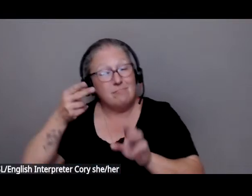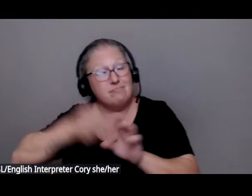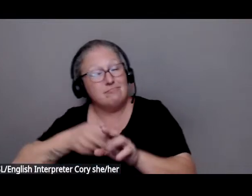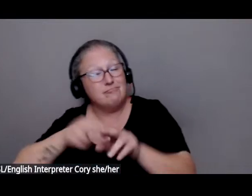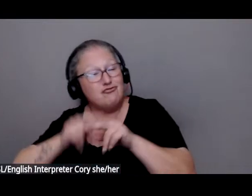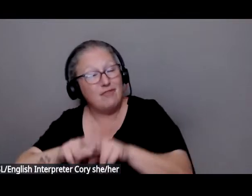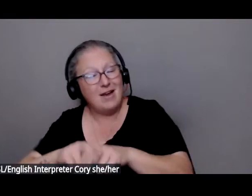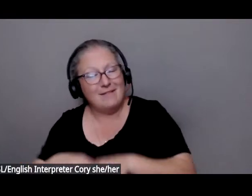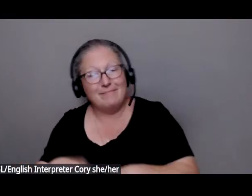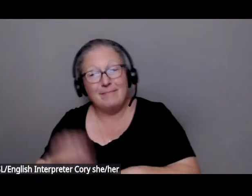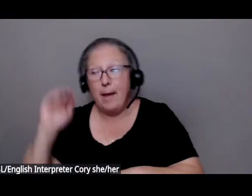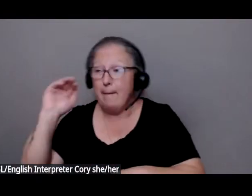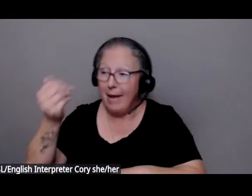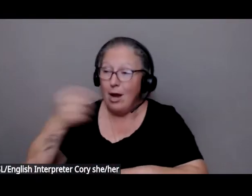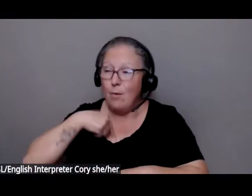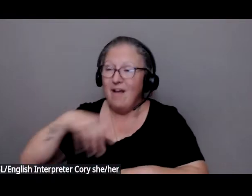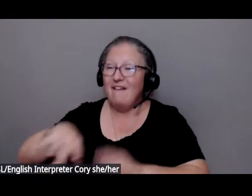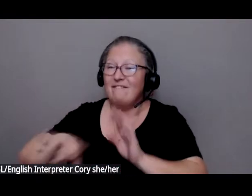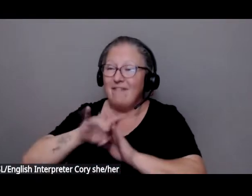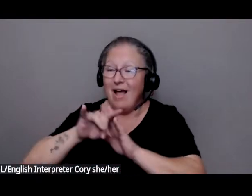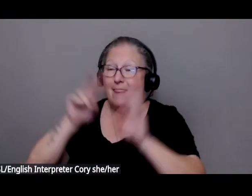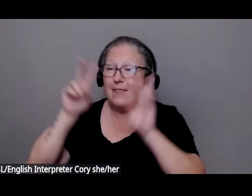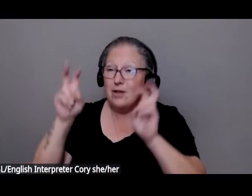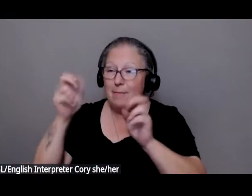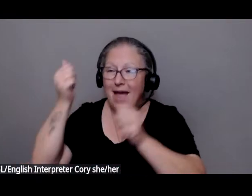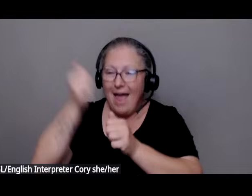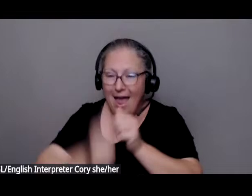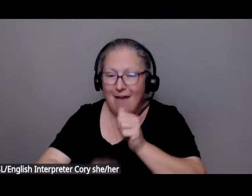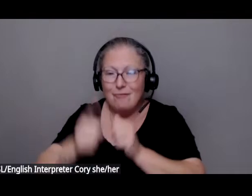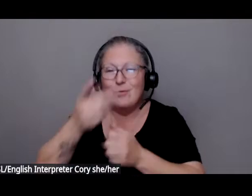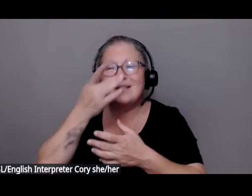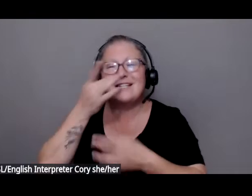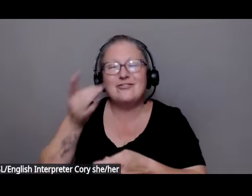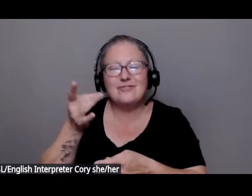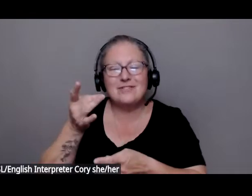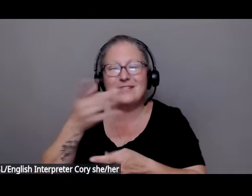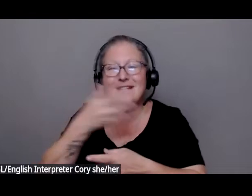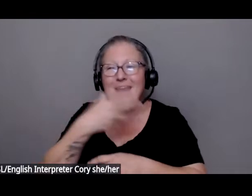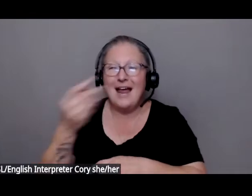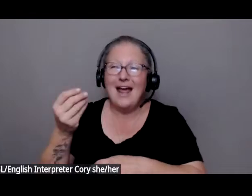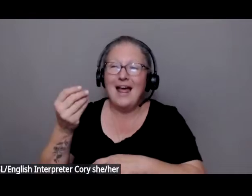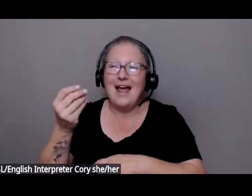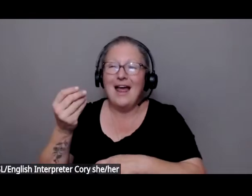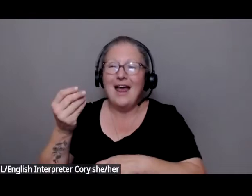Apparently we found a topic that everybody is interested in. And